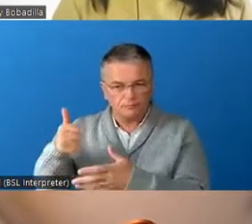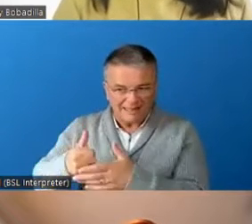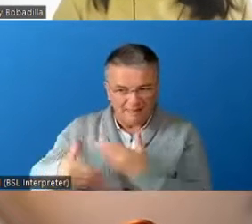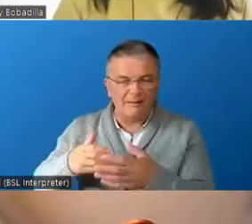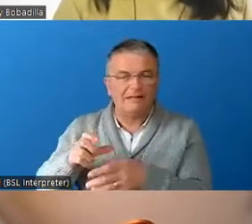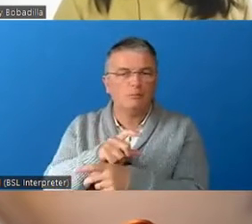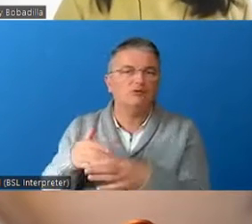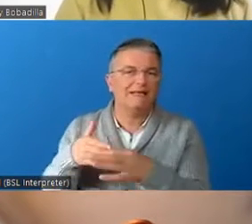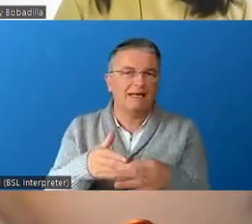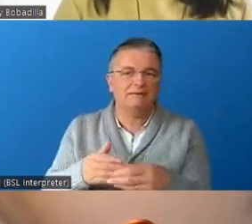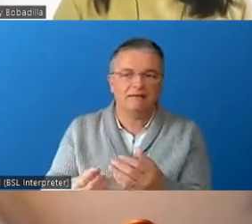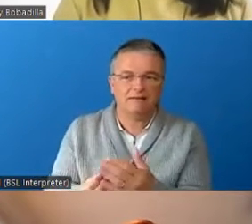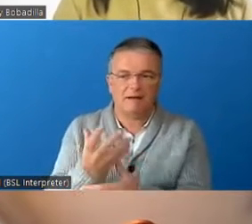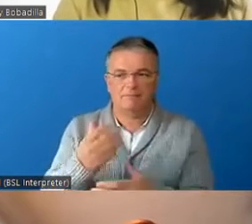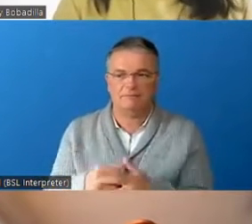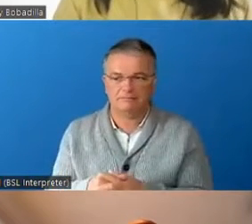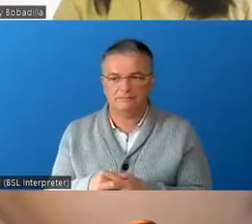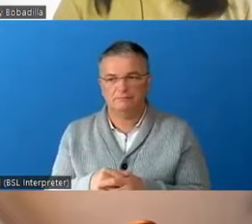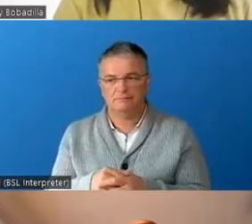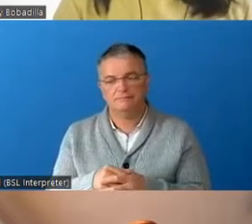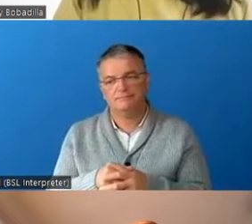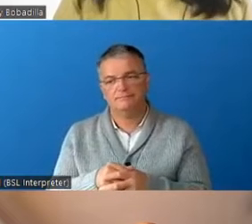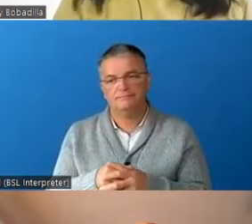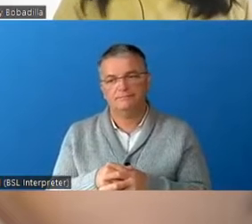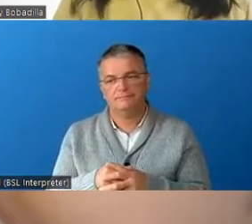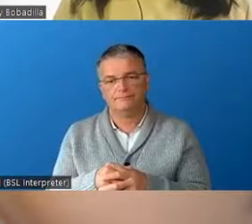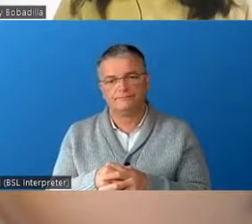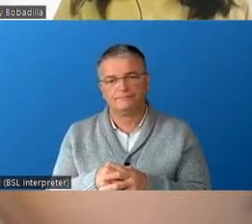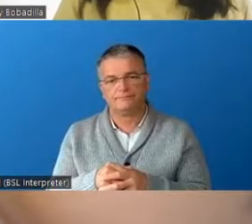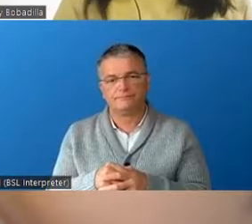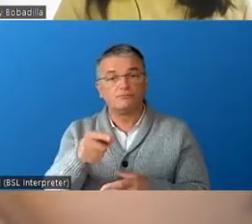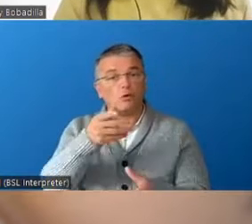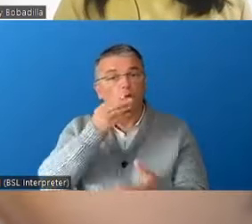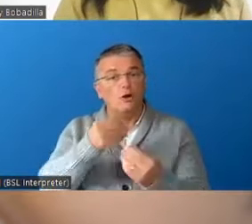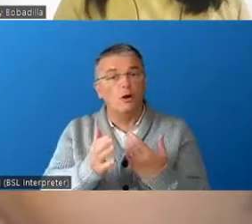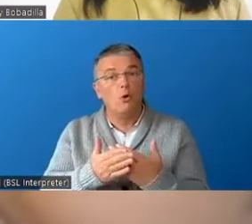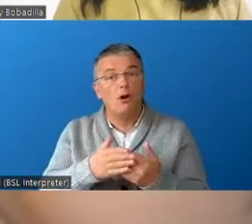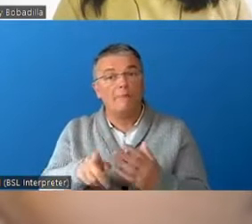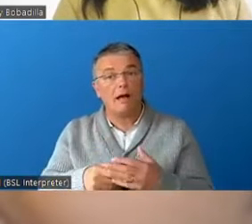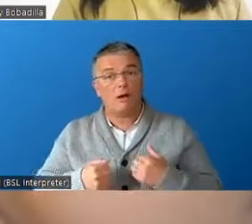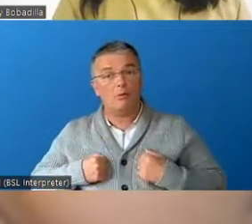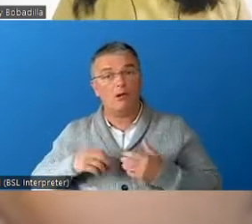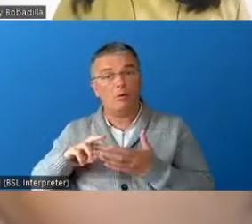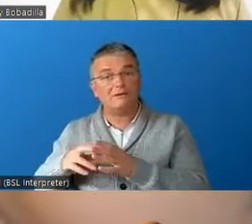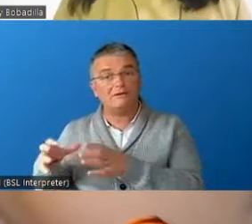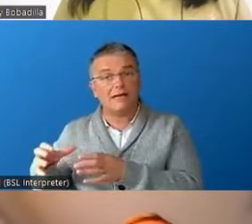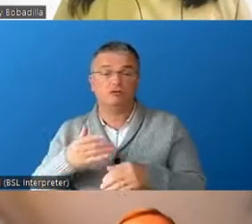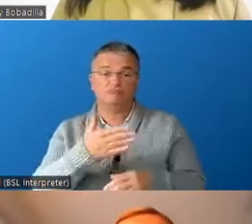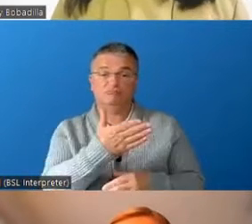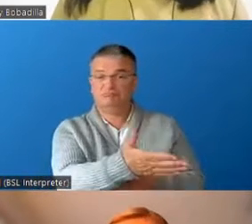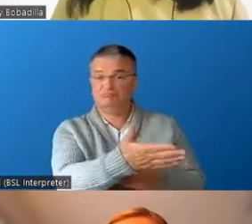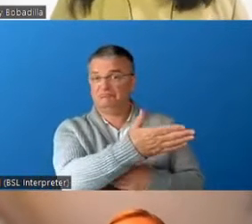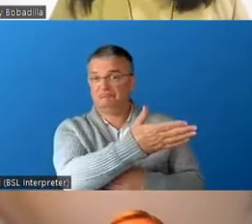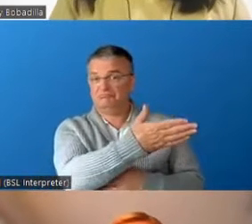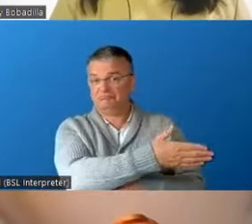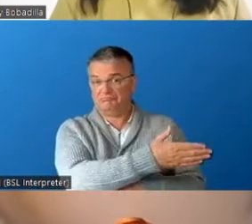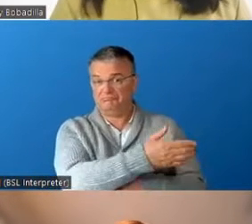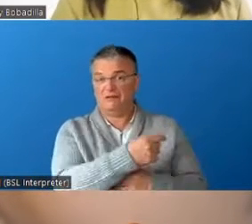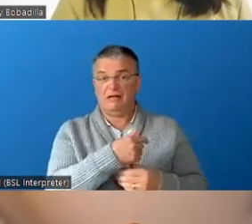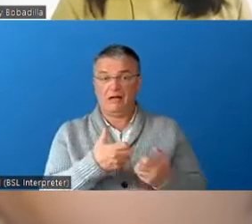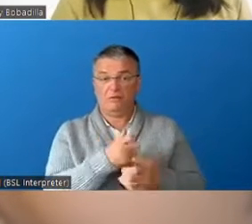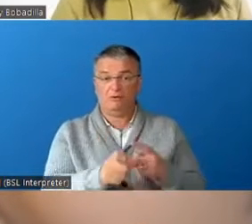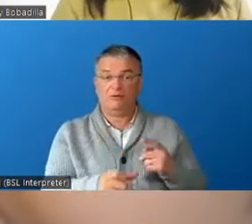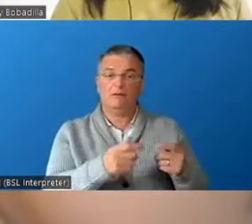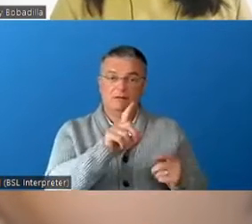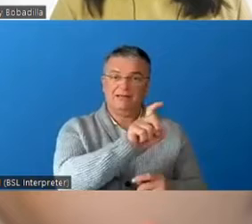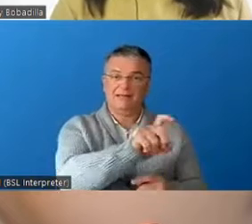development within majority world context. You can learn more about our work and how we do it by clicking